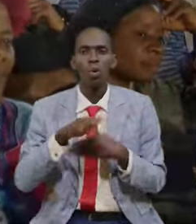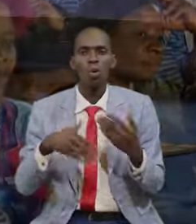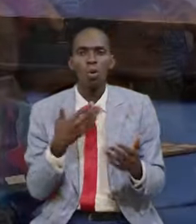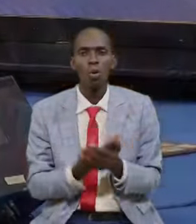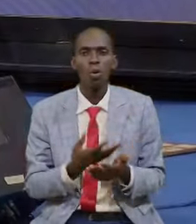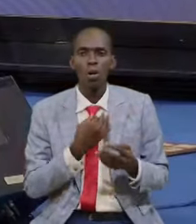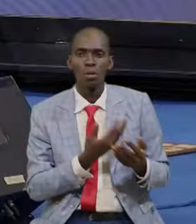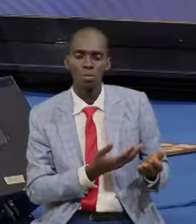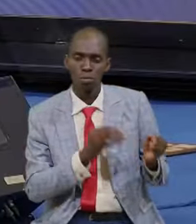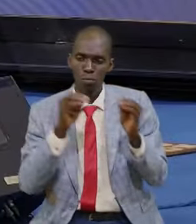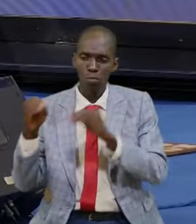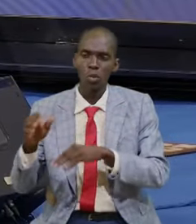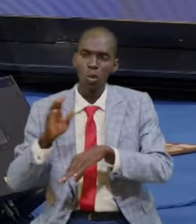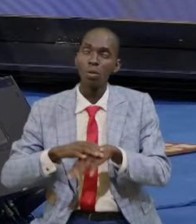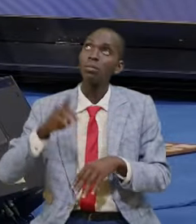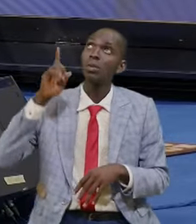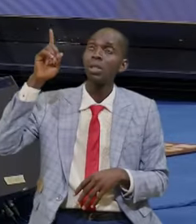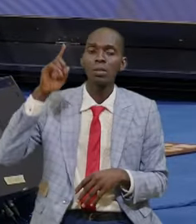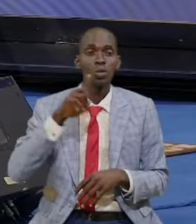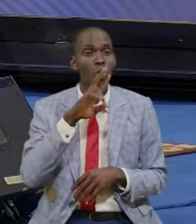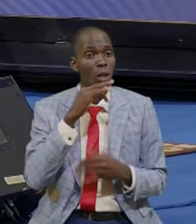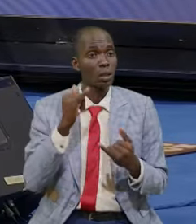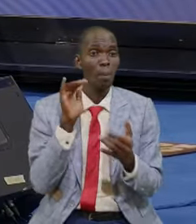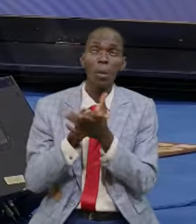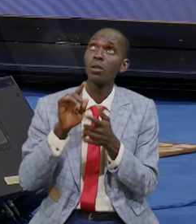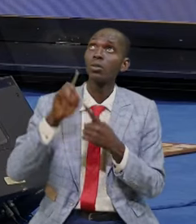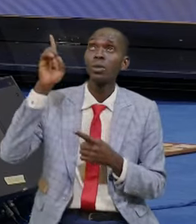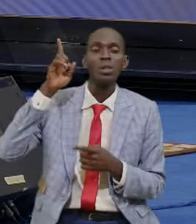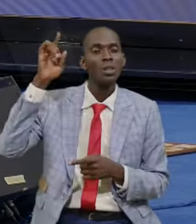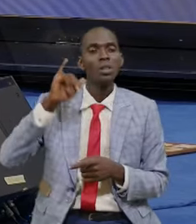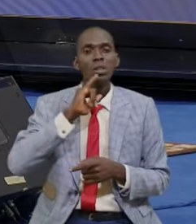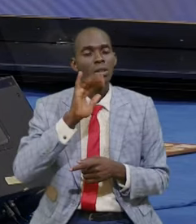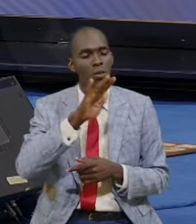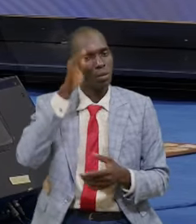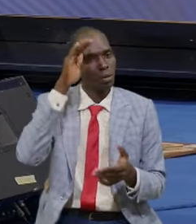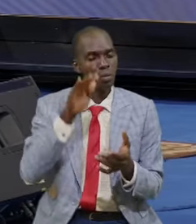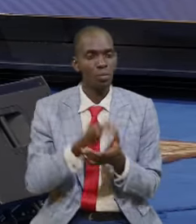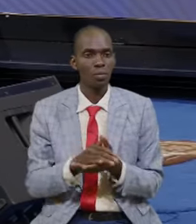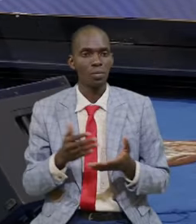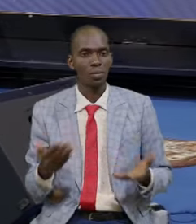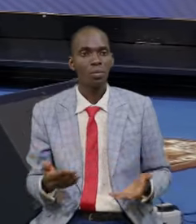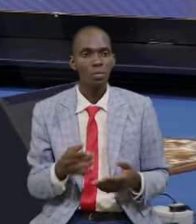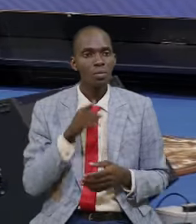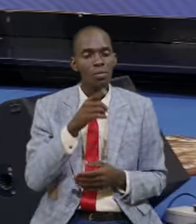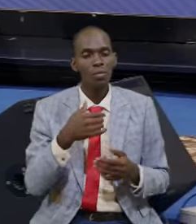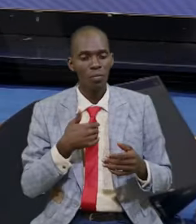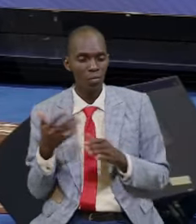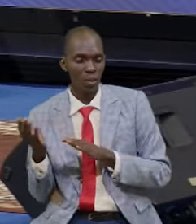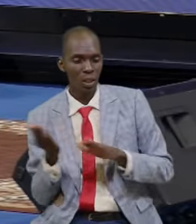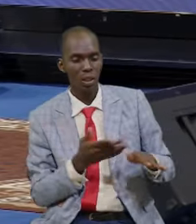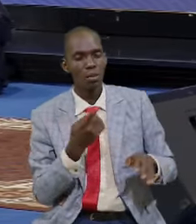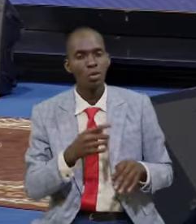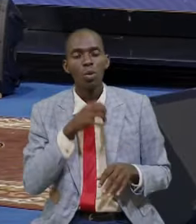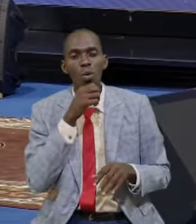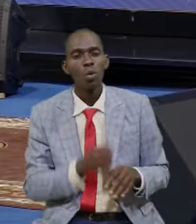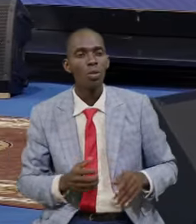him. You're married to him. He's your bridegroom. He's your husband. You have left the old life.